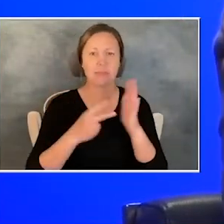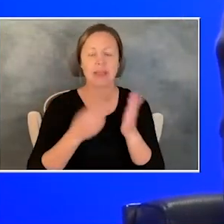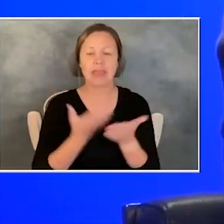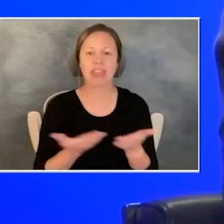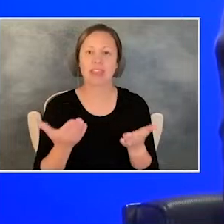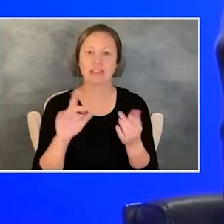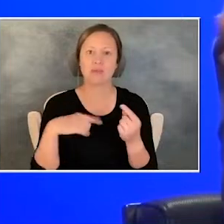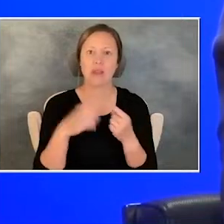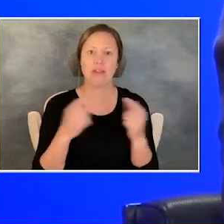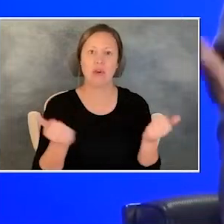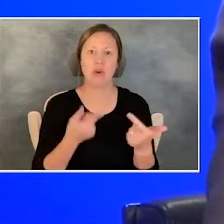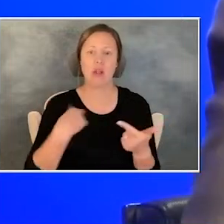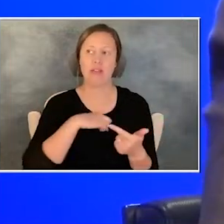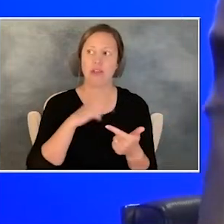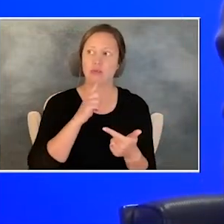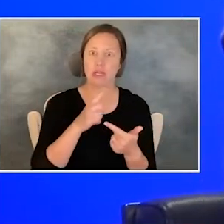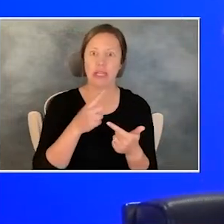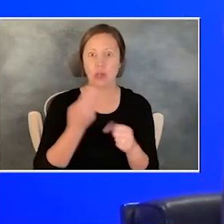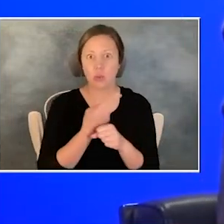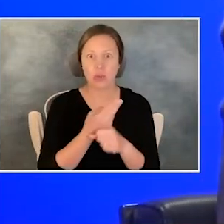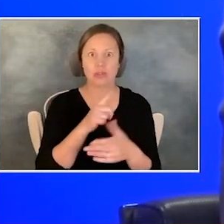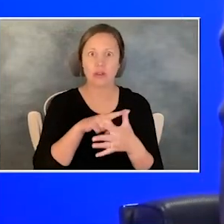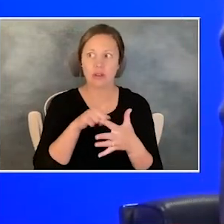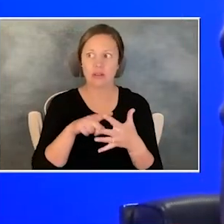that we look to, and there's some